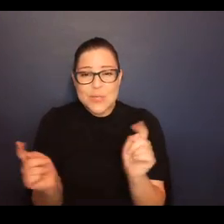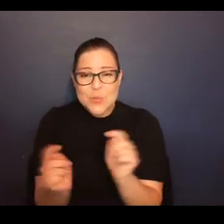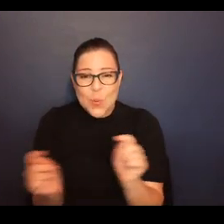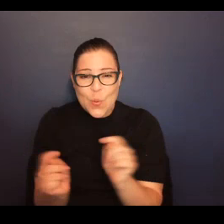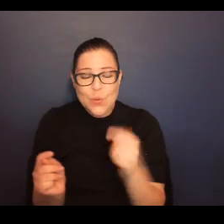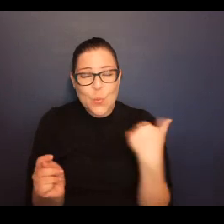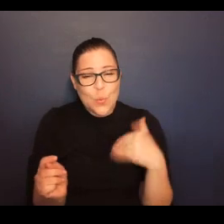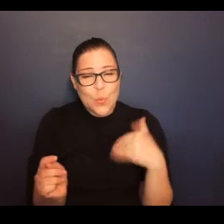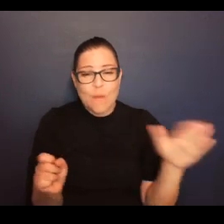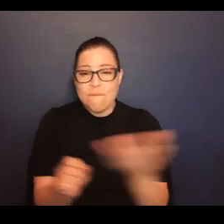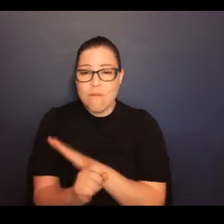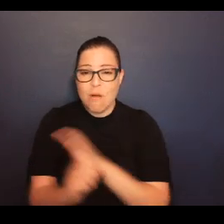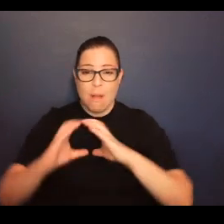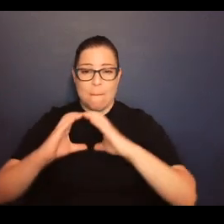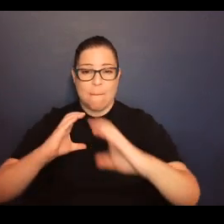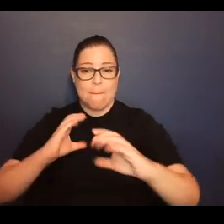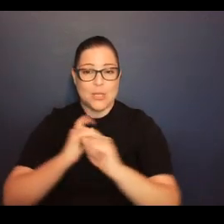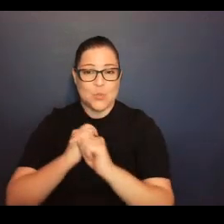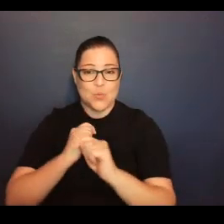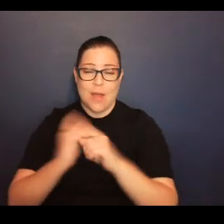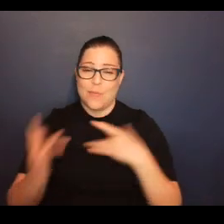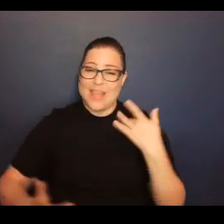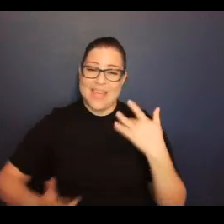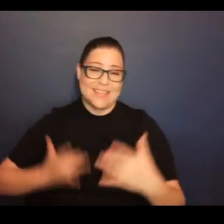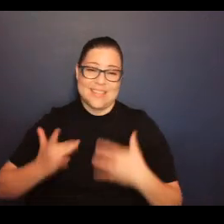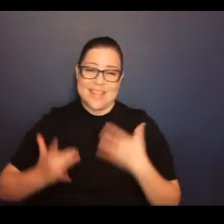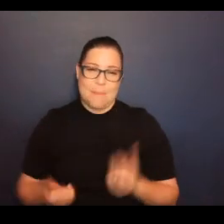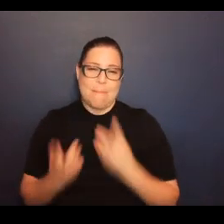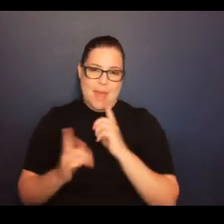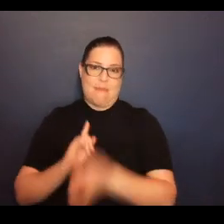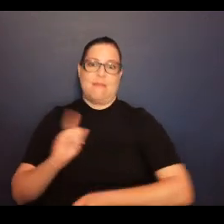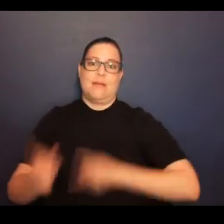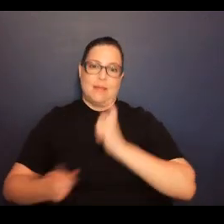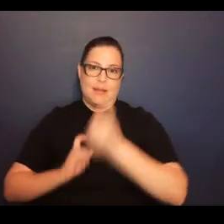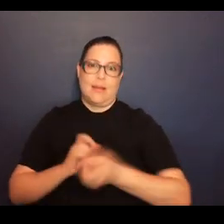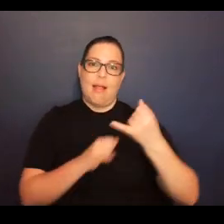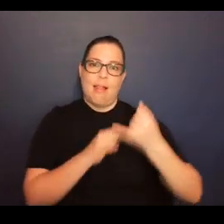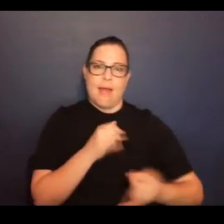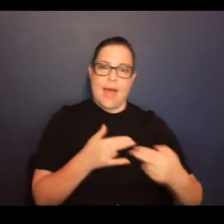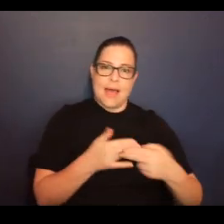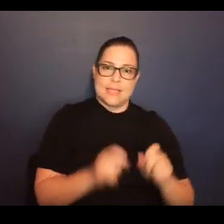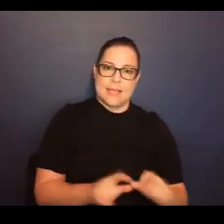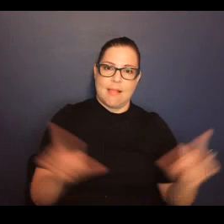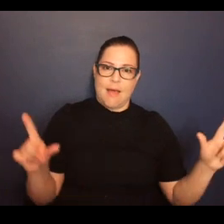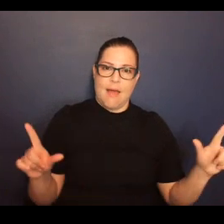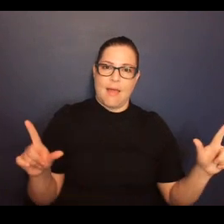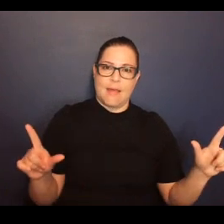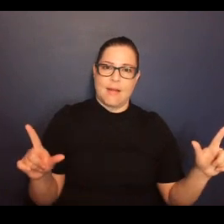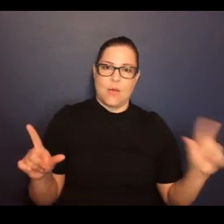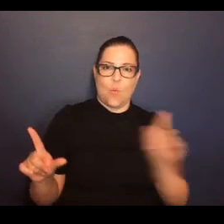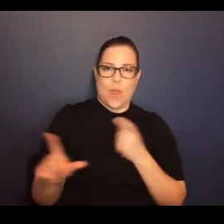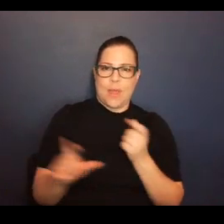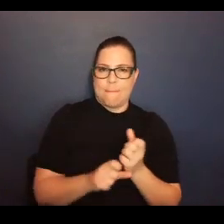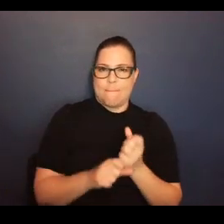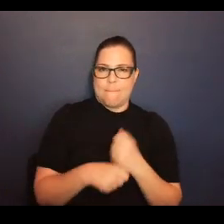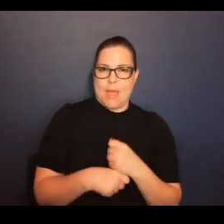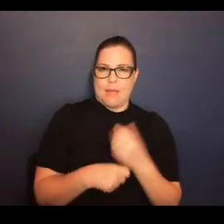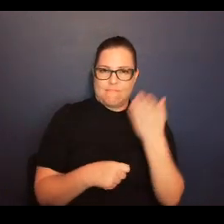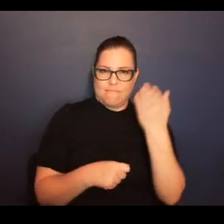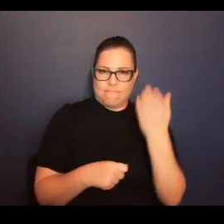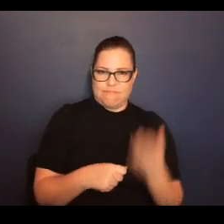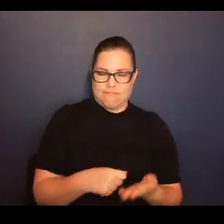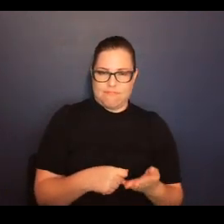was very exciting. And then just one last slide. This is a banner that we created. This was also